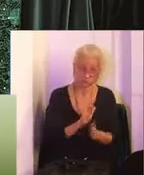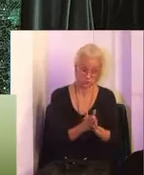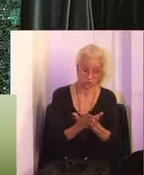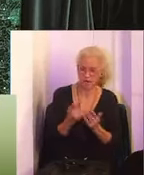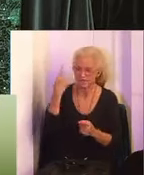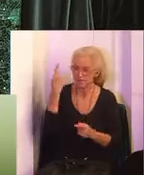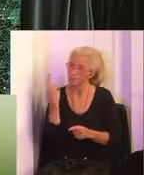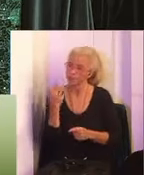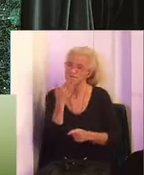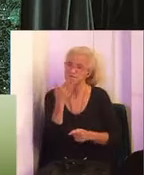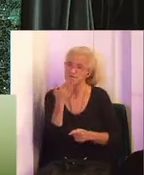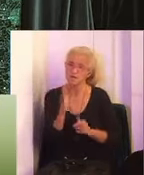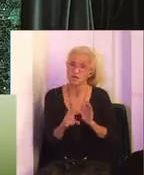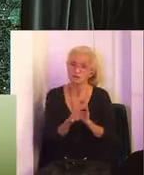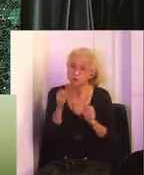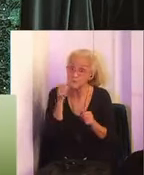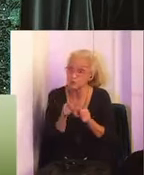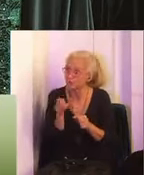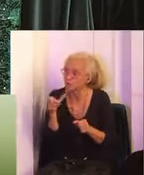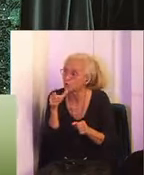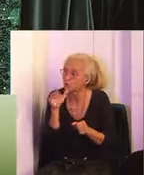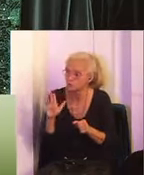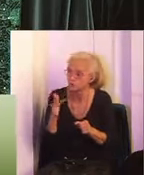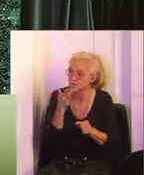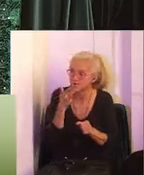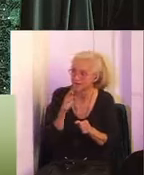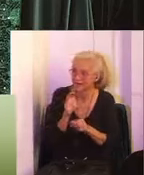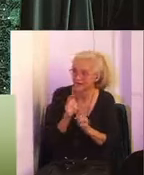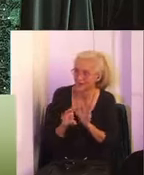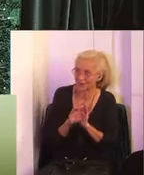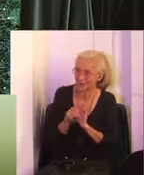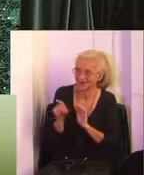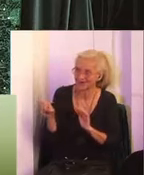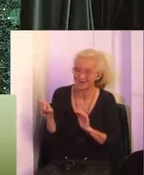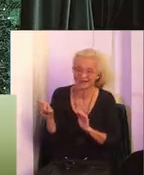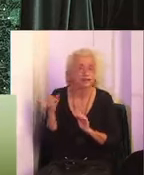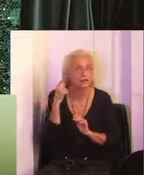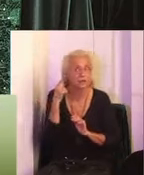I think one of our favorite characters, can anybody remember? Who was your favorite character?